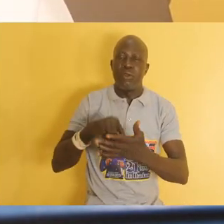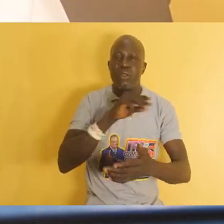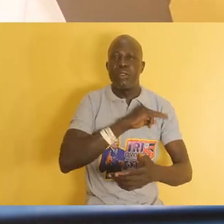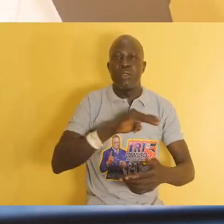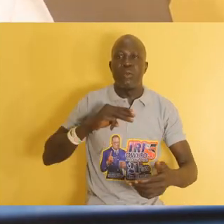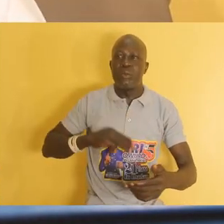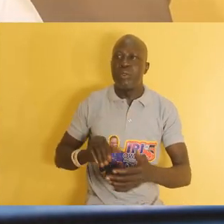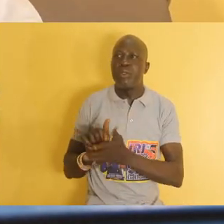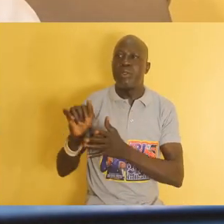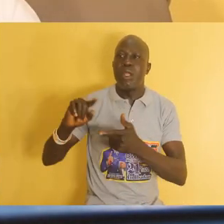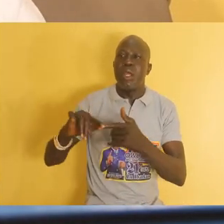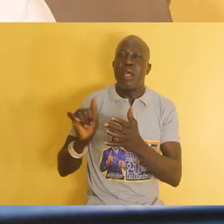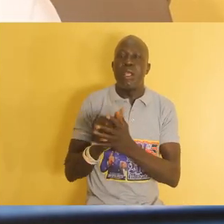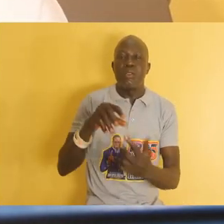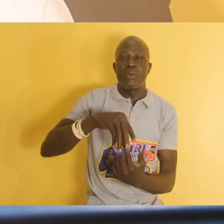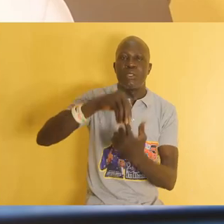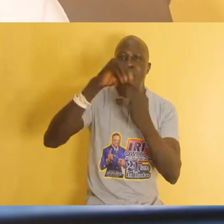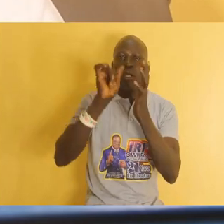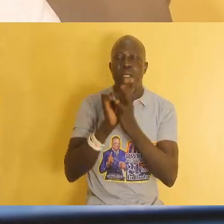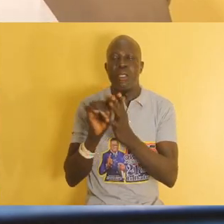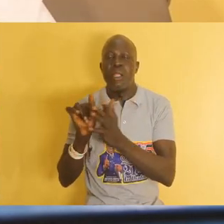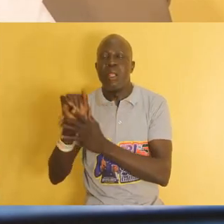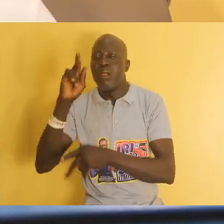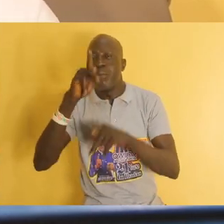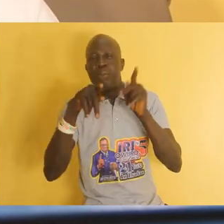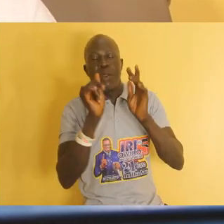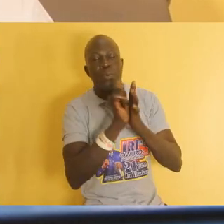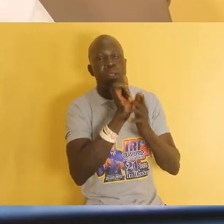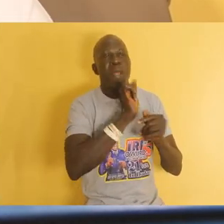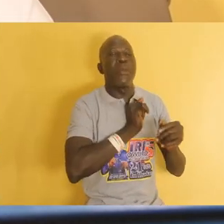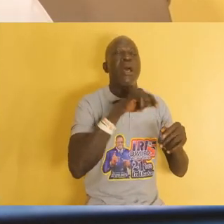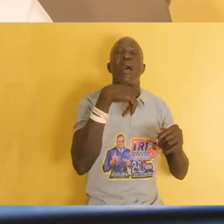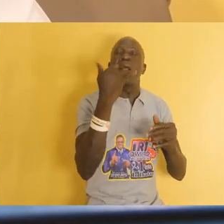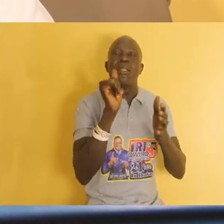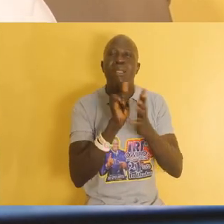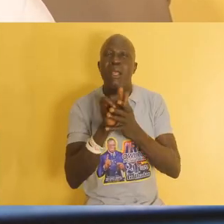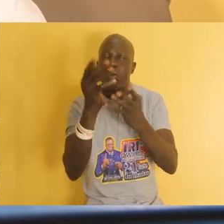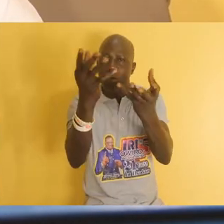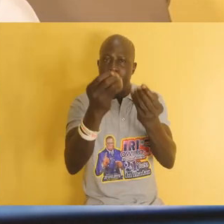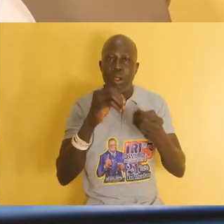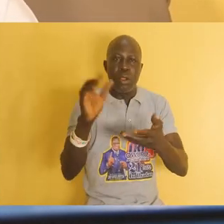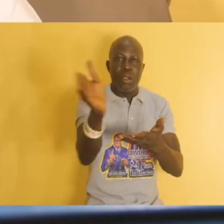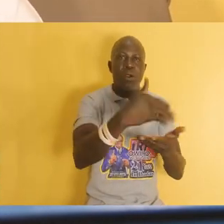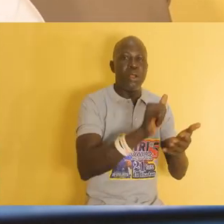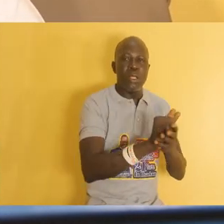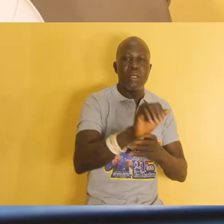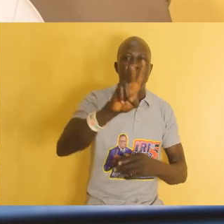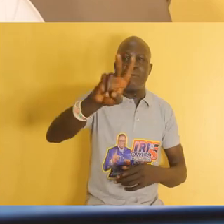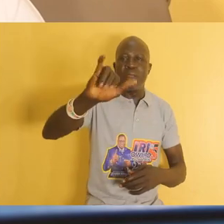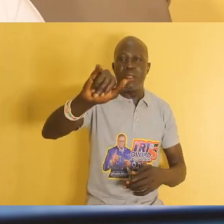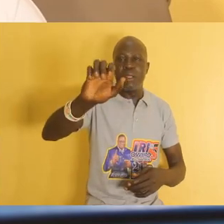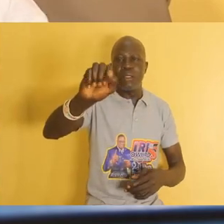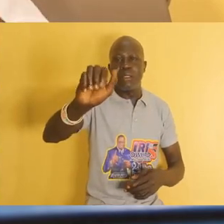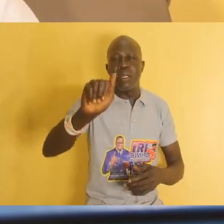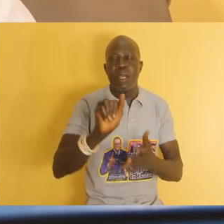me to support this ministry. Especially the people that I told you about that they grant